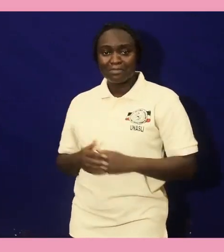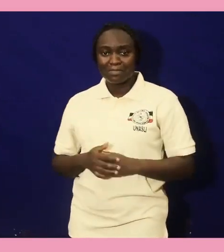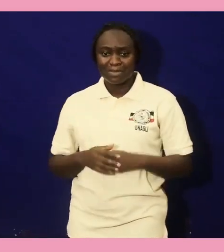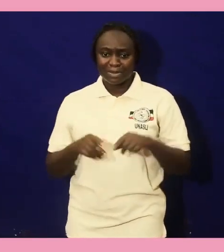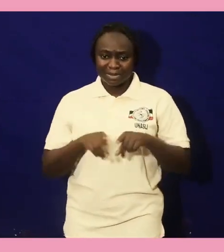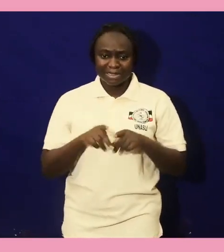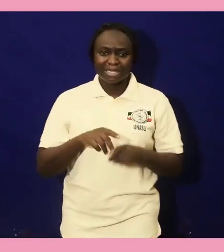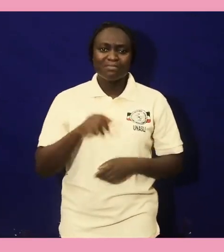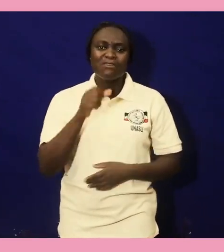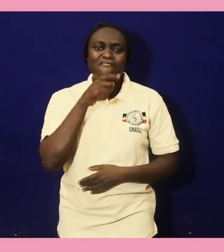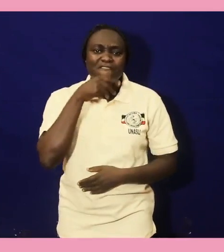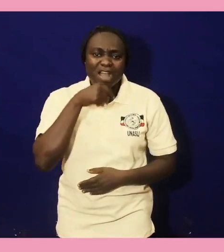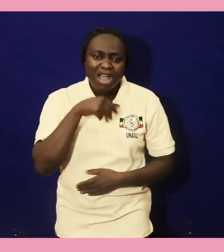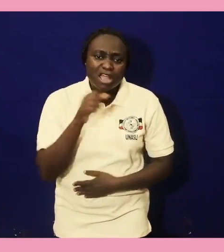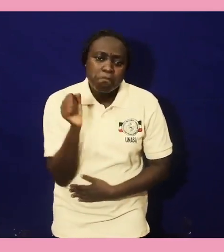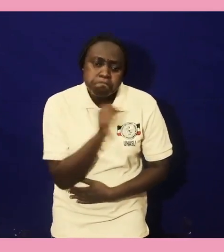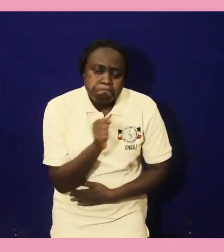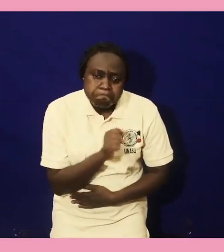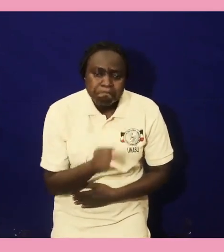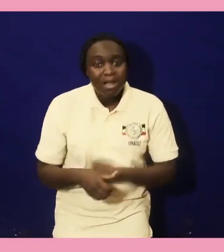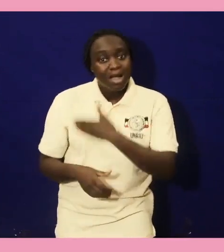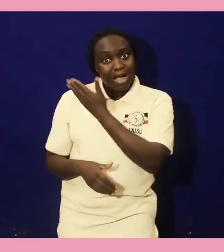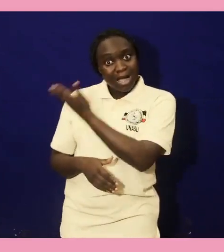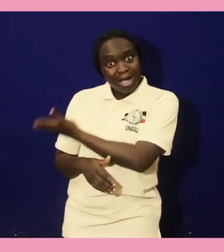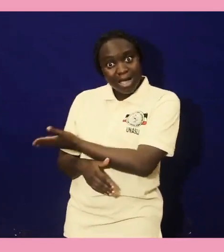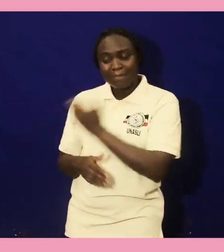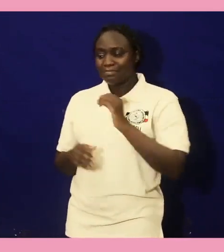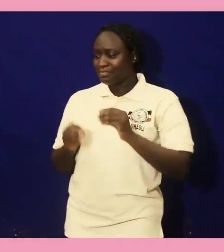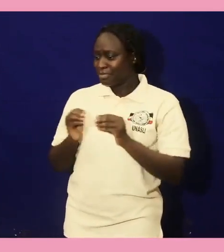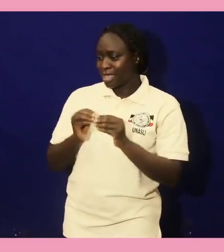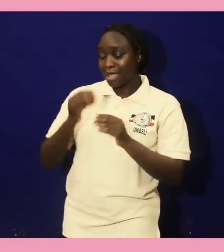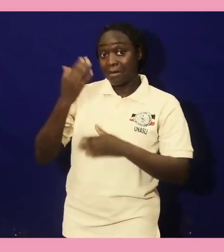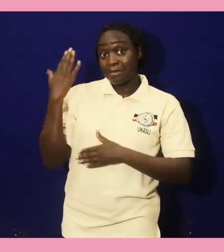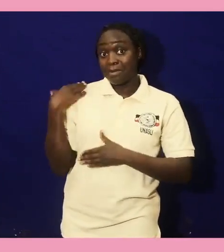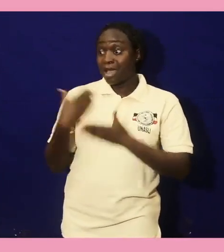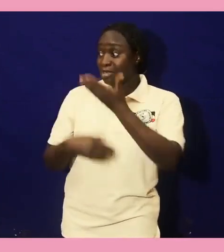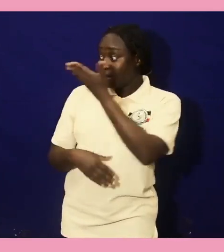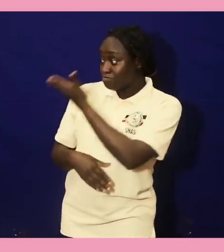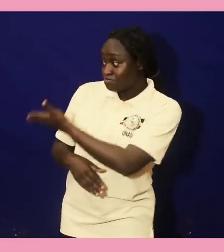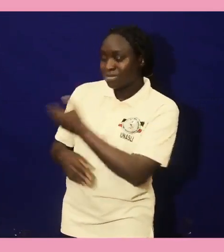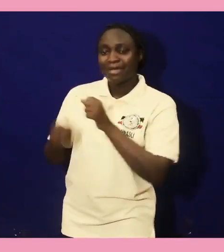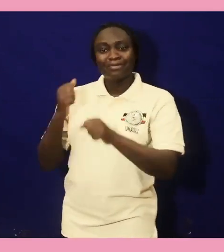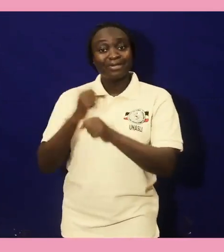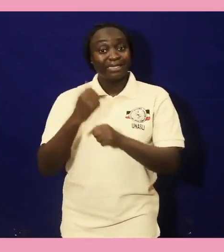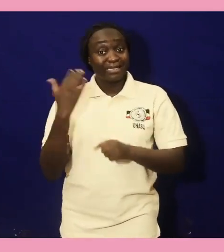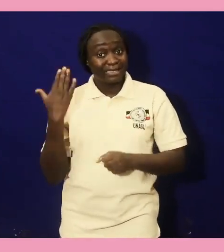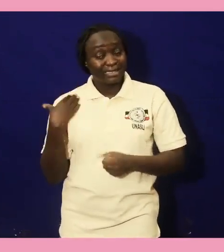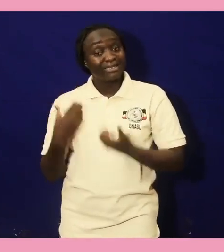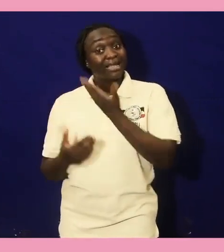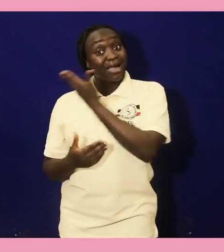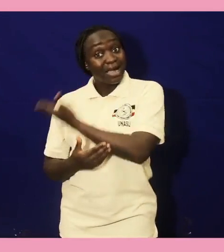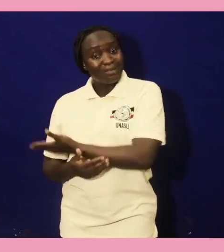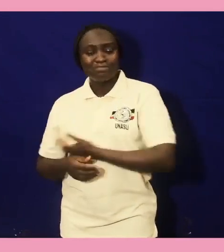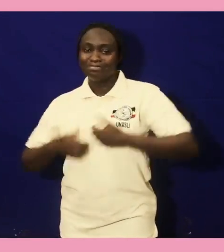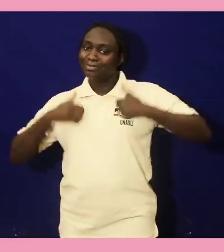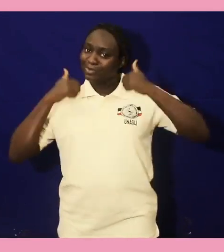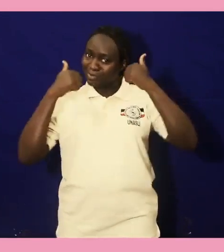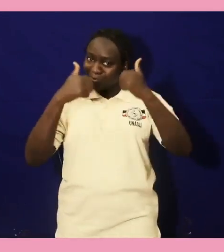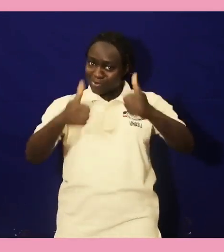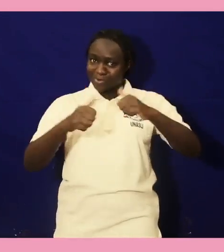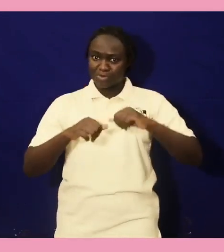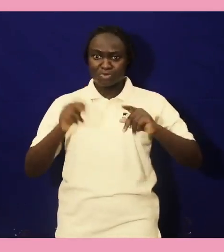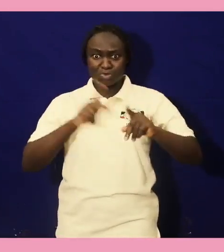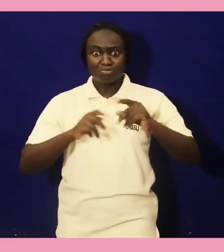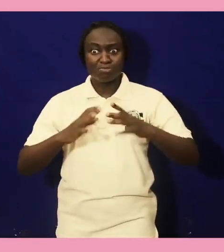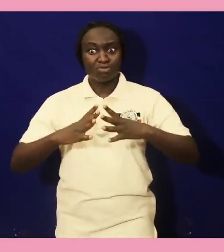is at home. There is also grandfather and brother and sister.